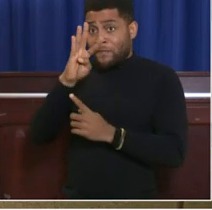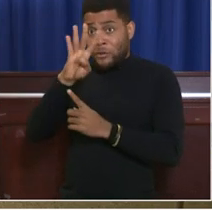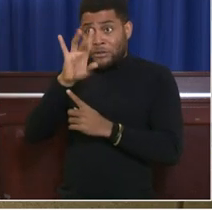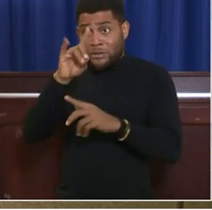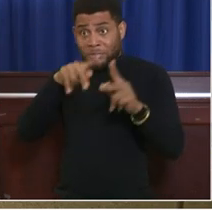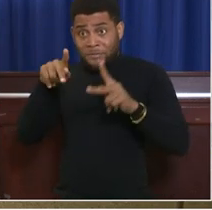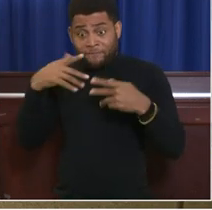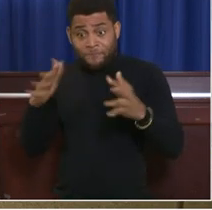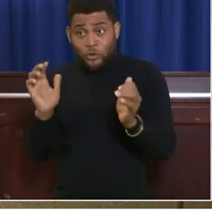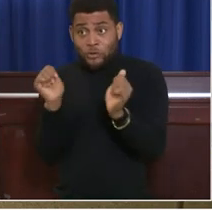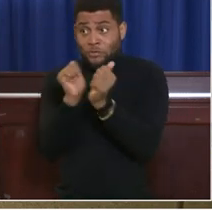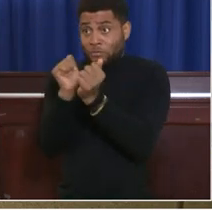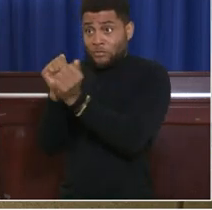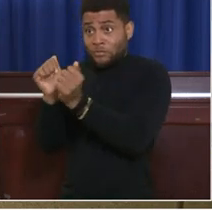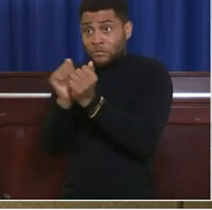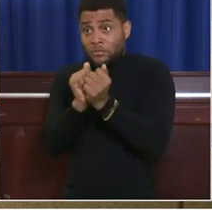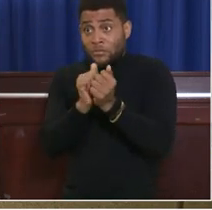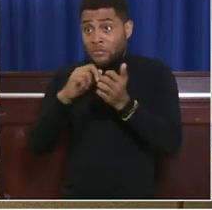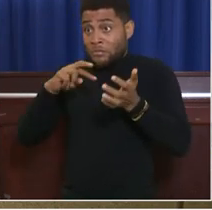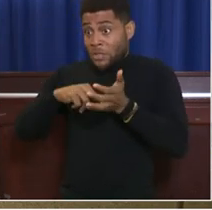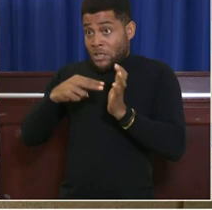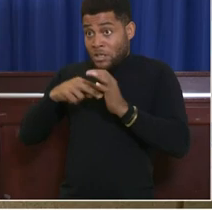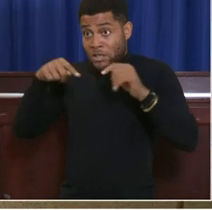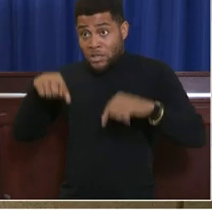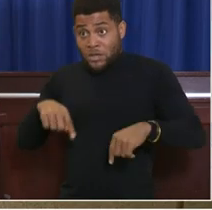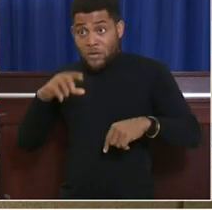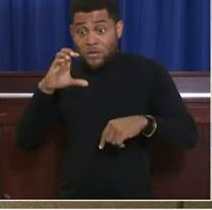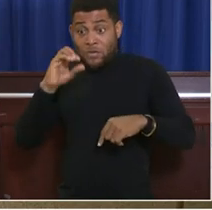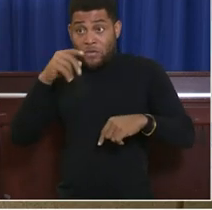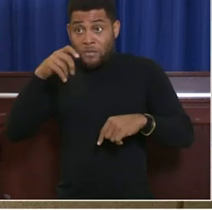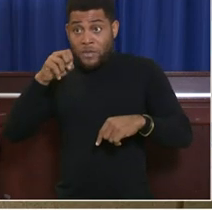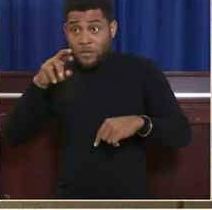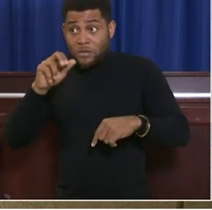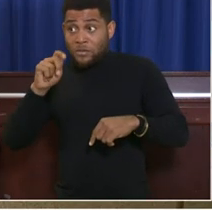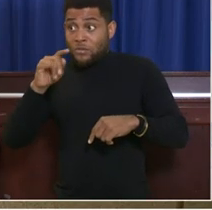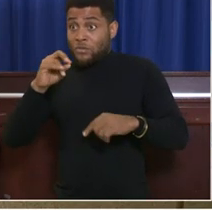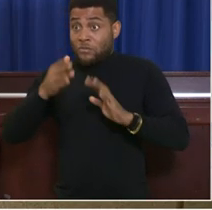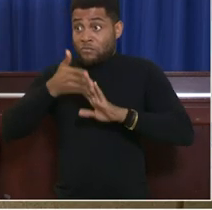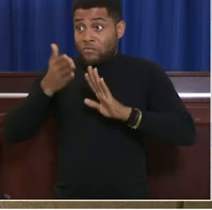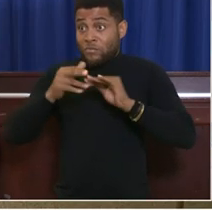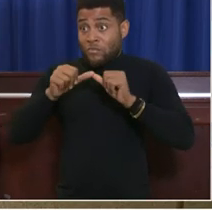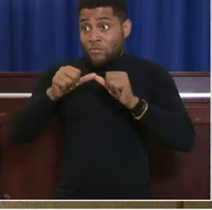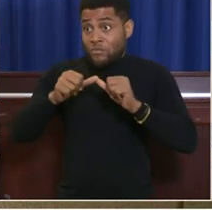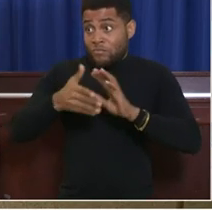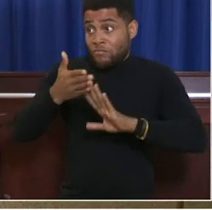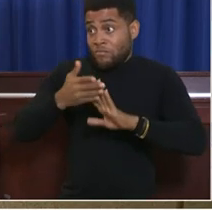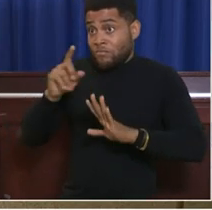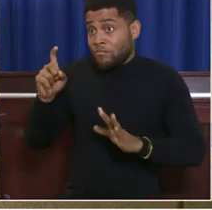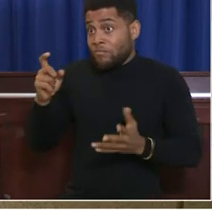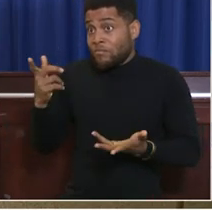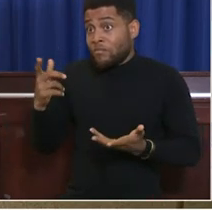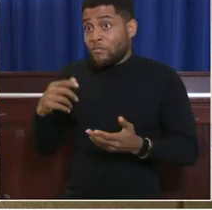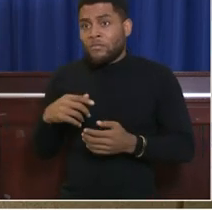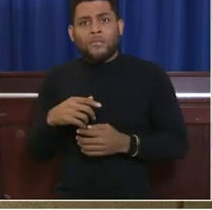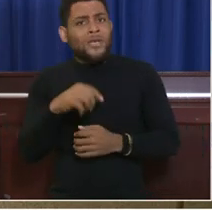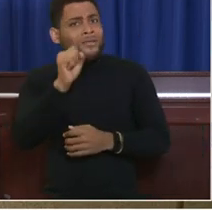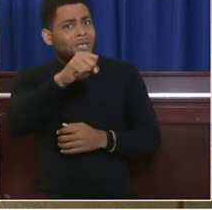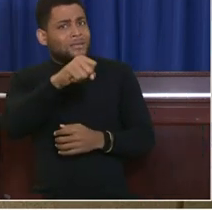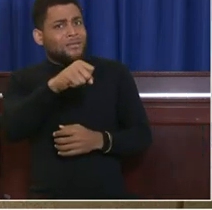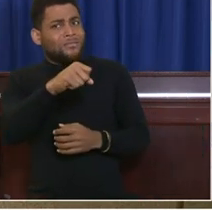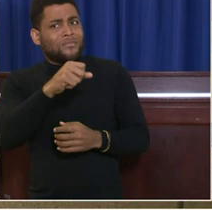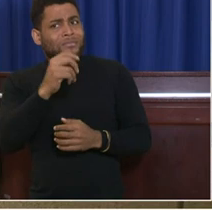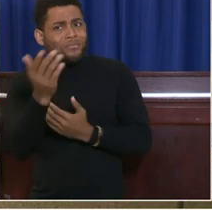like this? There are operations ongoing all day, every day. And some are at this level where we're talking about people who